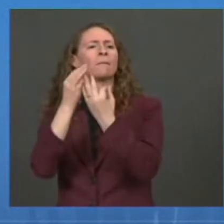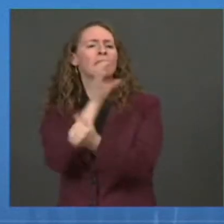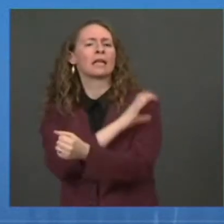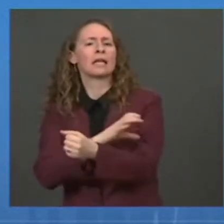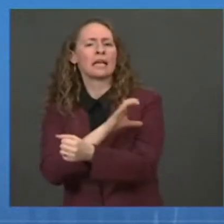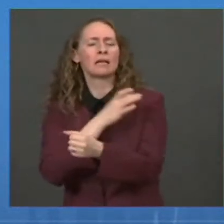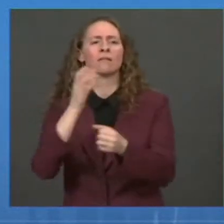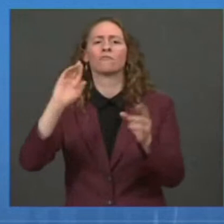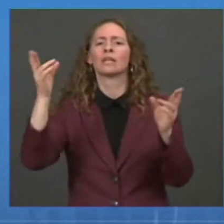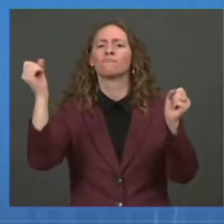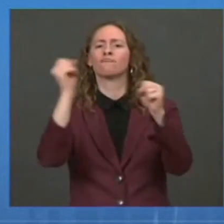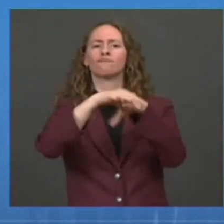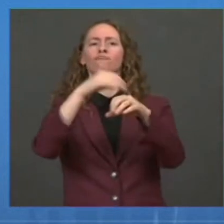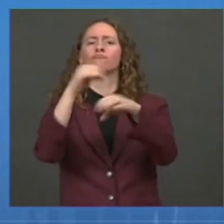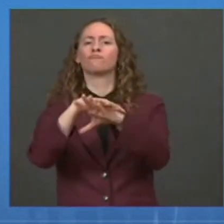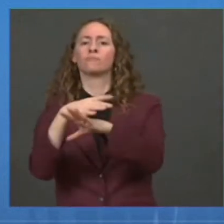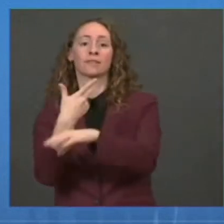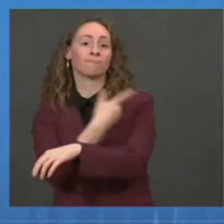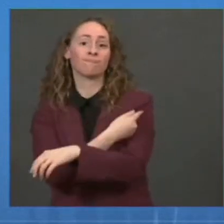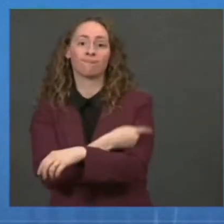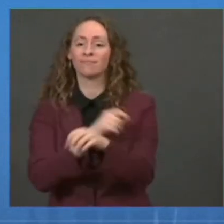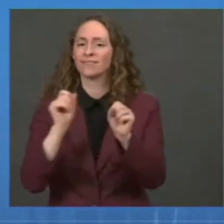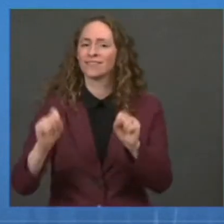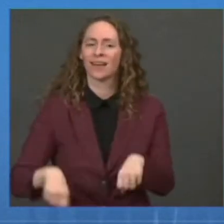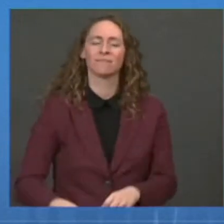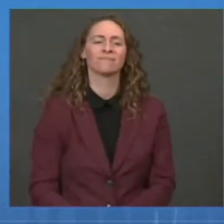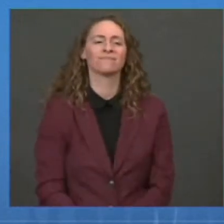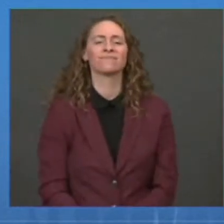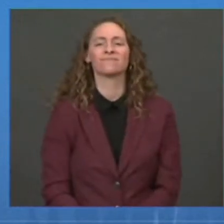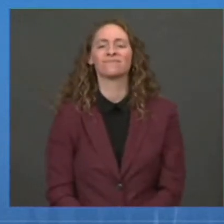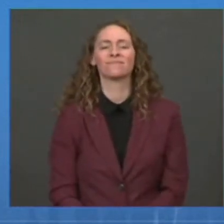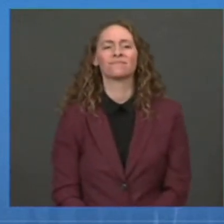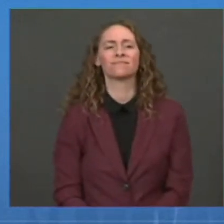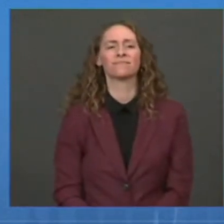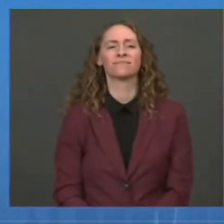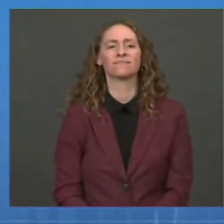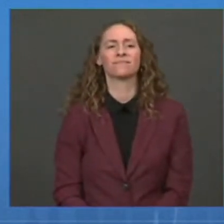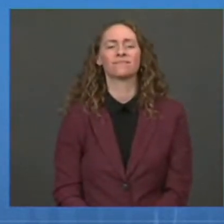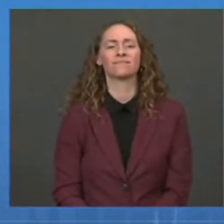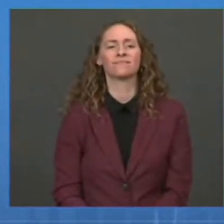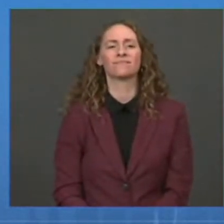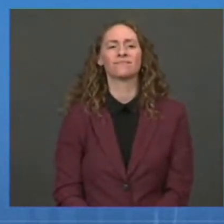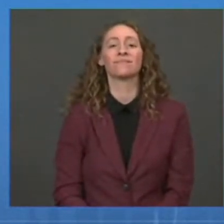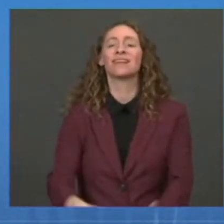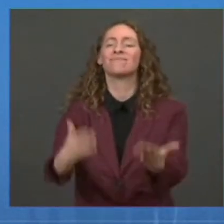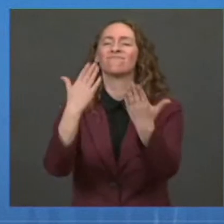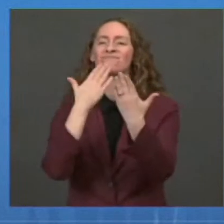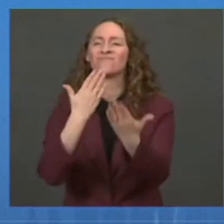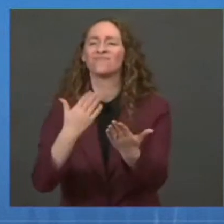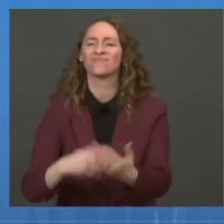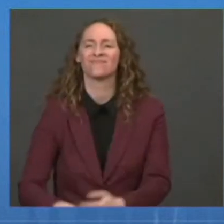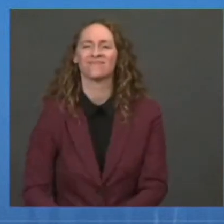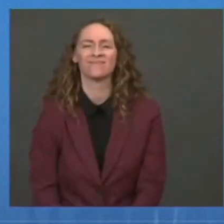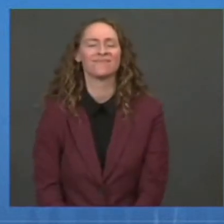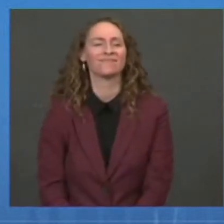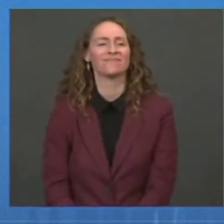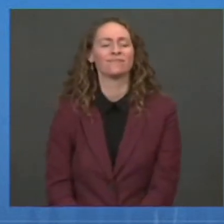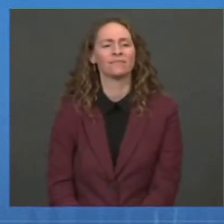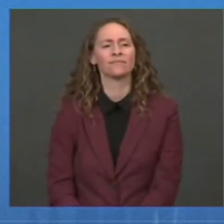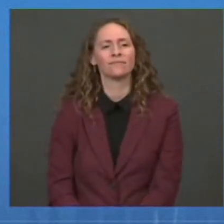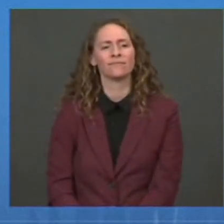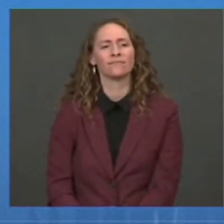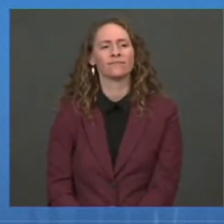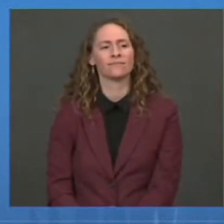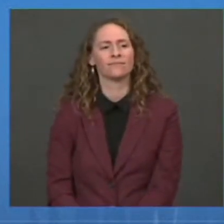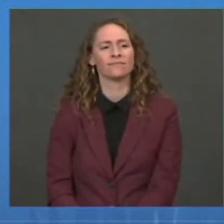Well, thank you so much, Jeff. It's good to be with all of you again today. In the midst of all the uncertainty around Omicron, what you're hearing